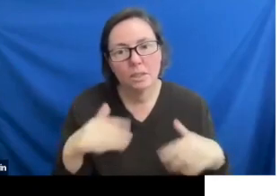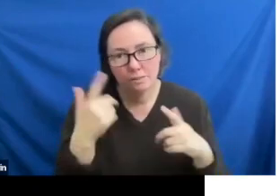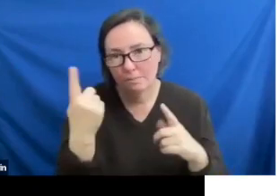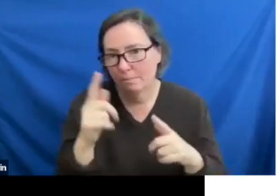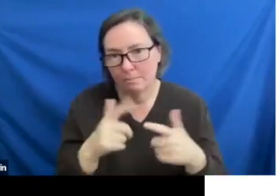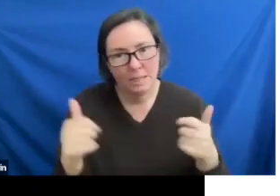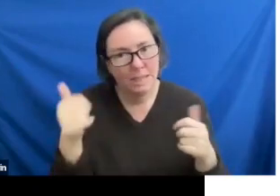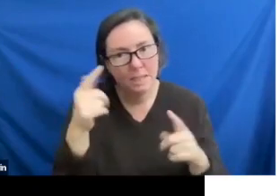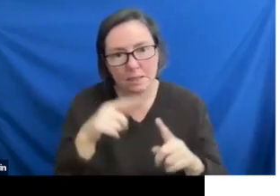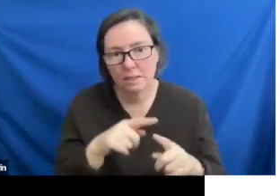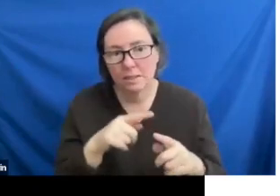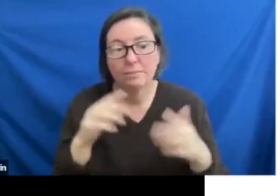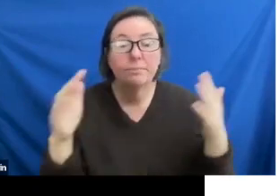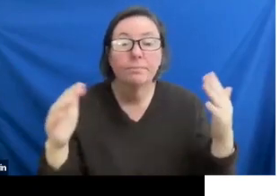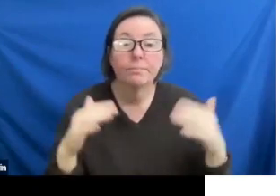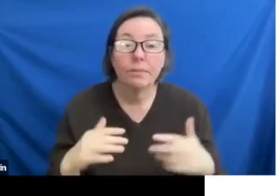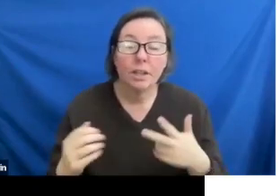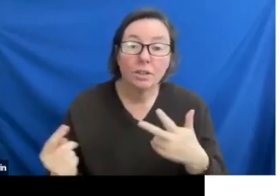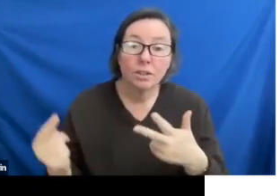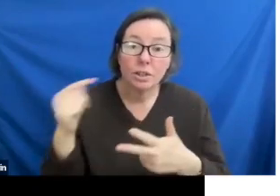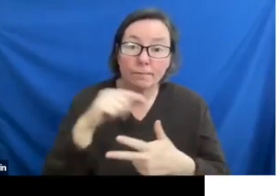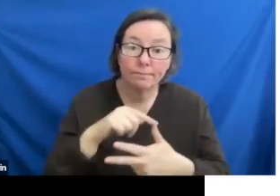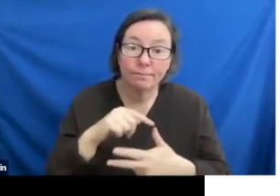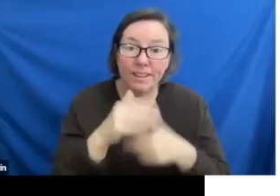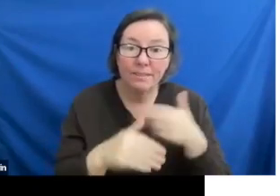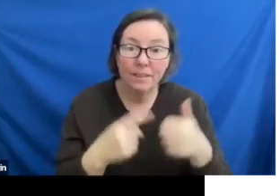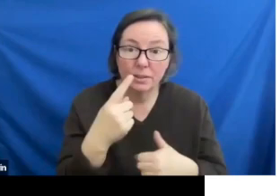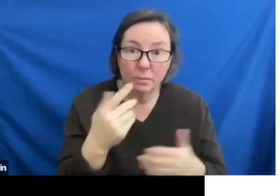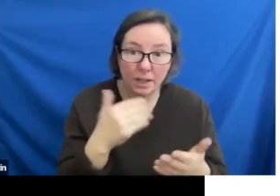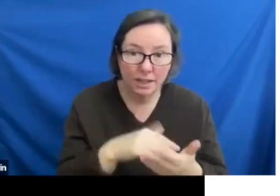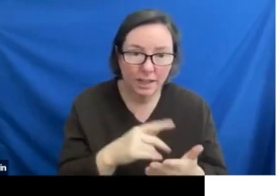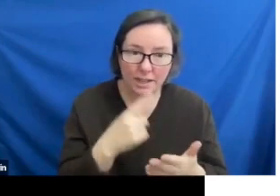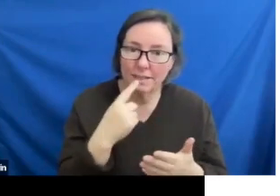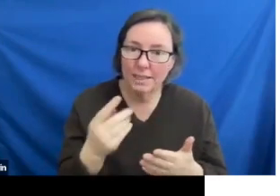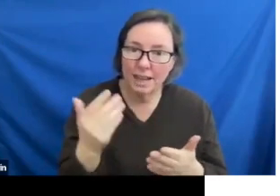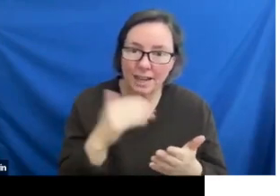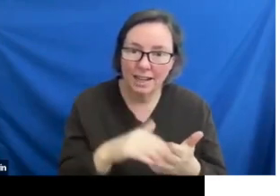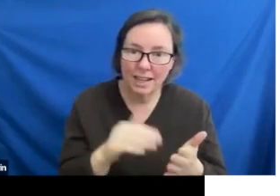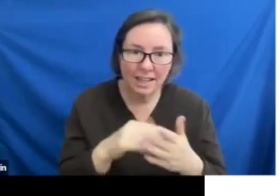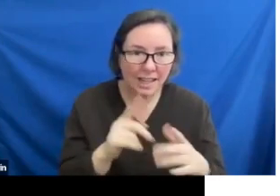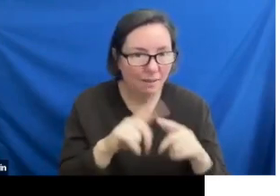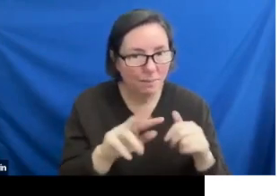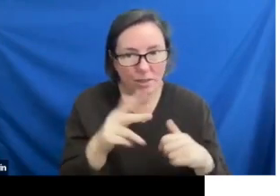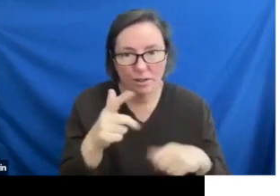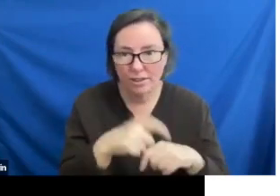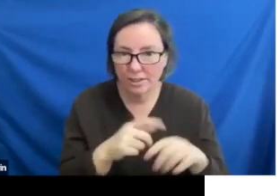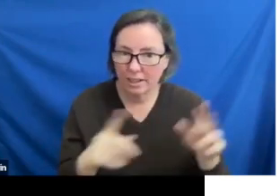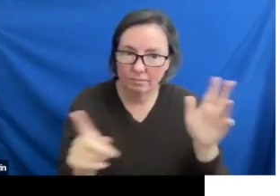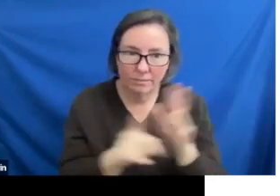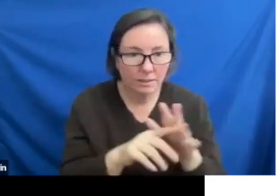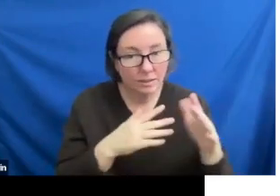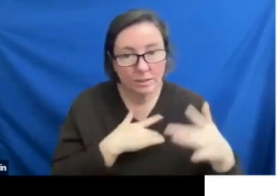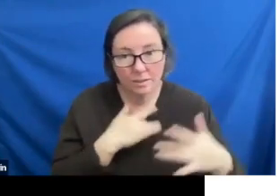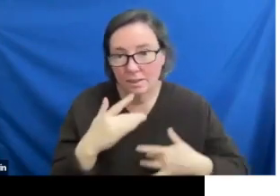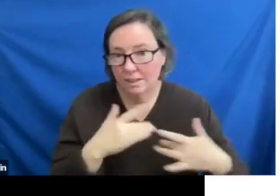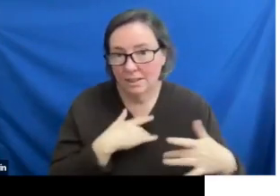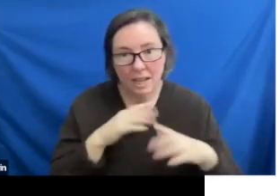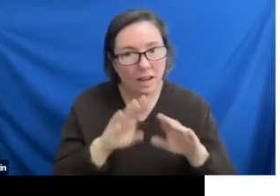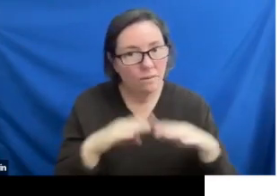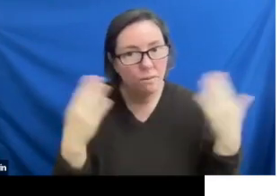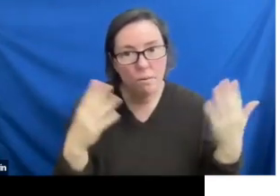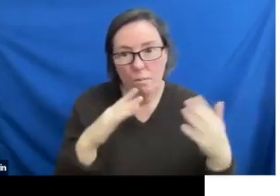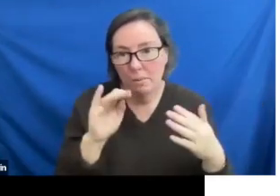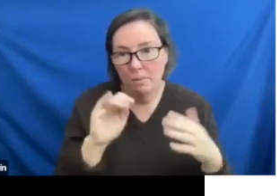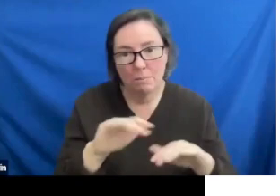Phase 1. I think I've said it 4 times, and this is the 3rd time it shows up. We're really excited to get the pool reopened